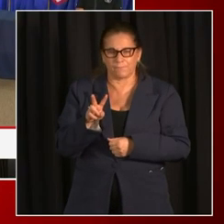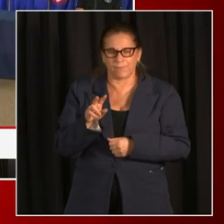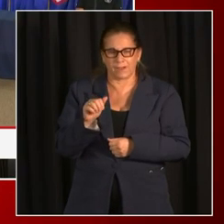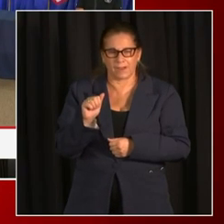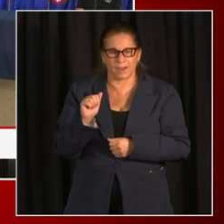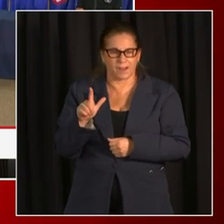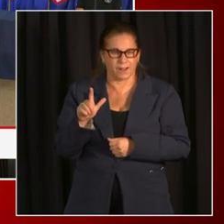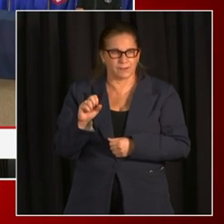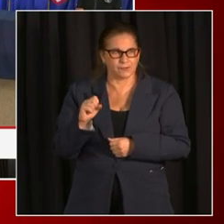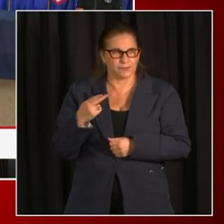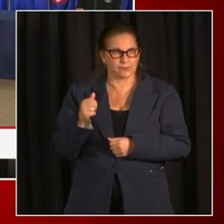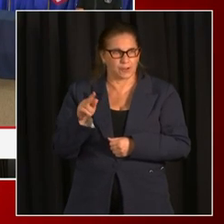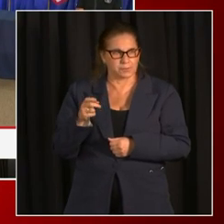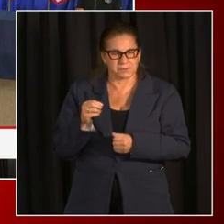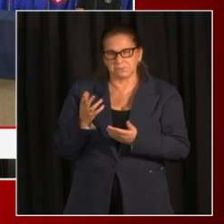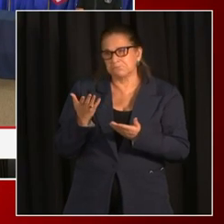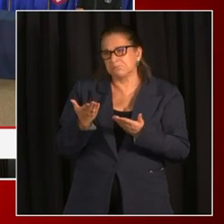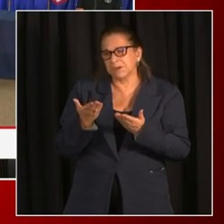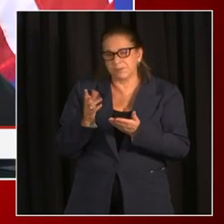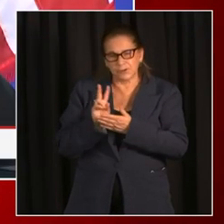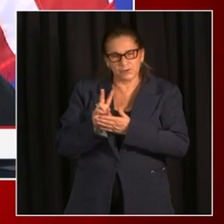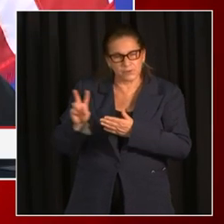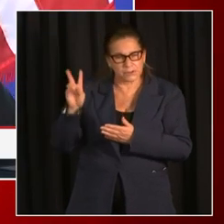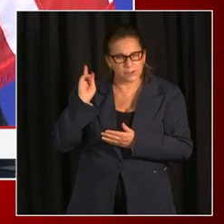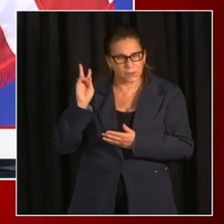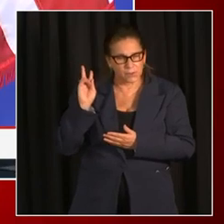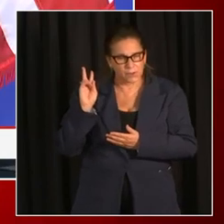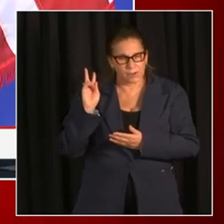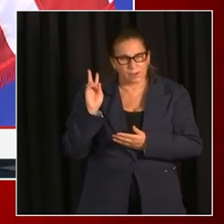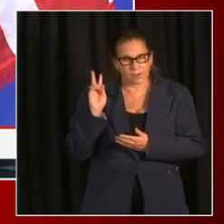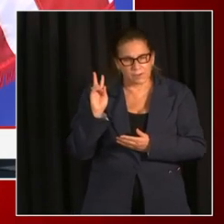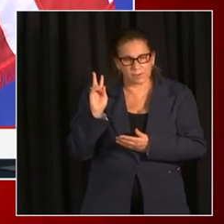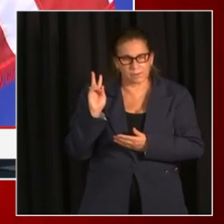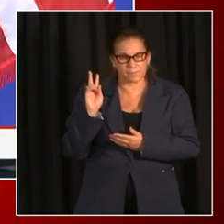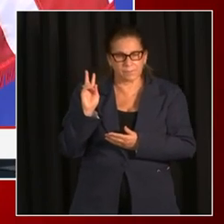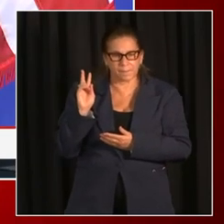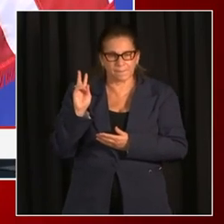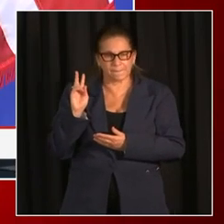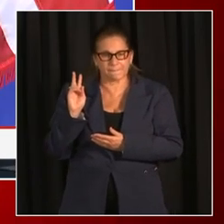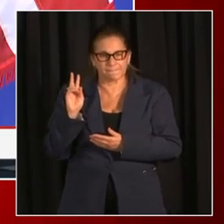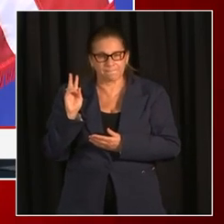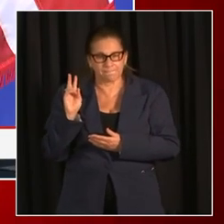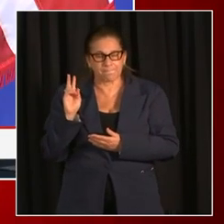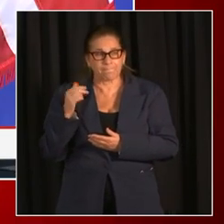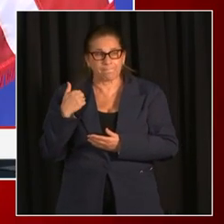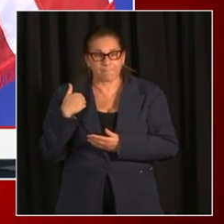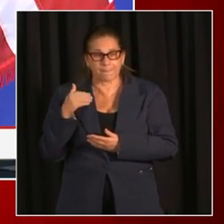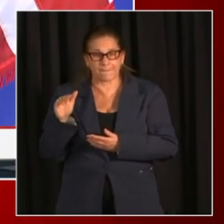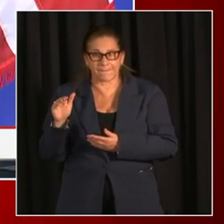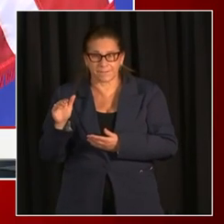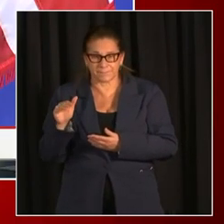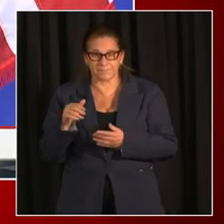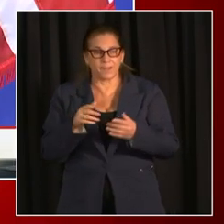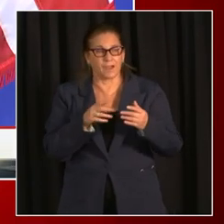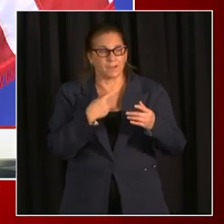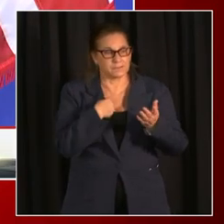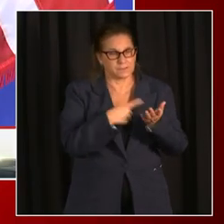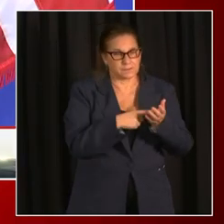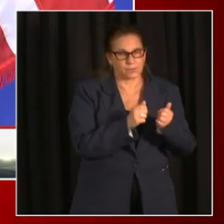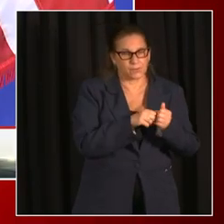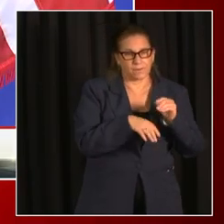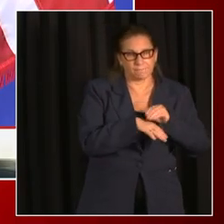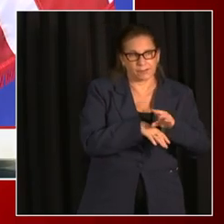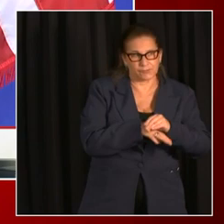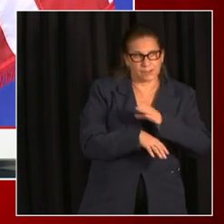maybe a couple of weeks ago. I was post our quarantine advisories and discuss with